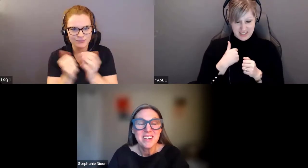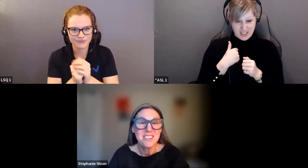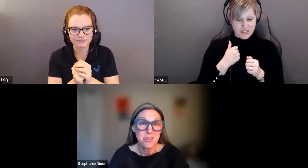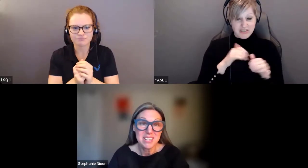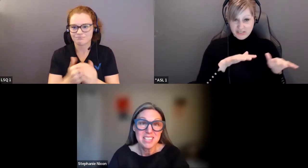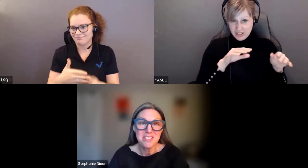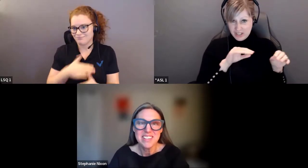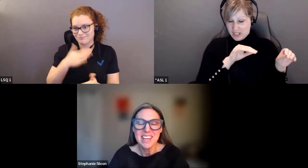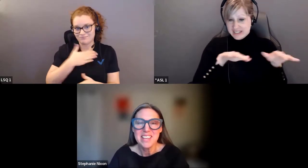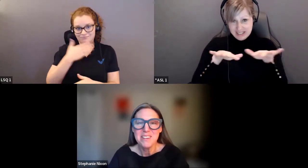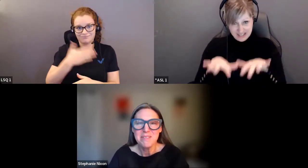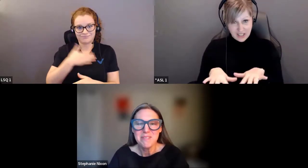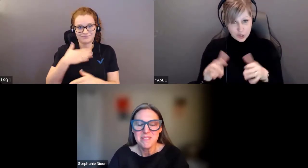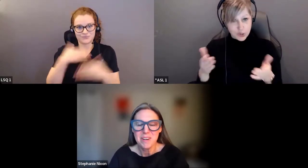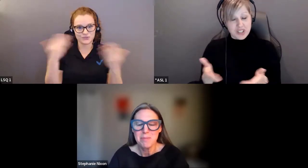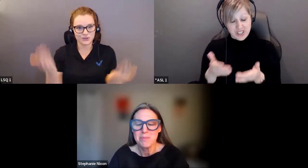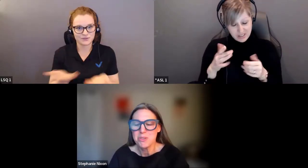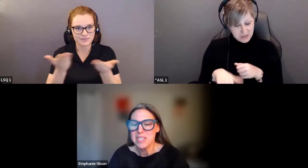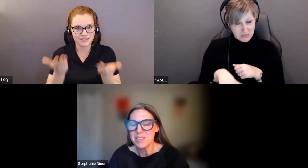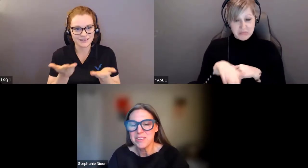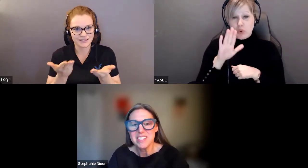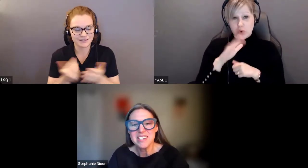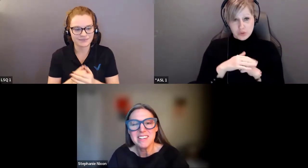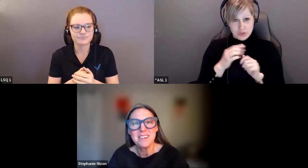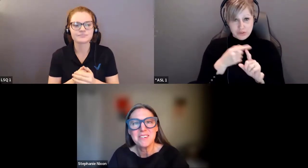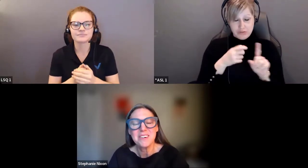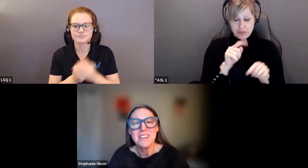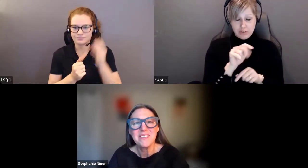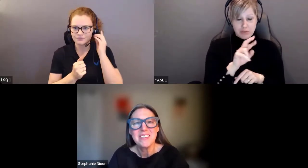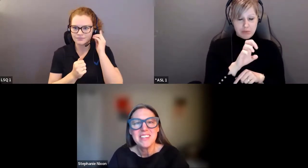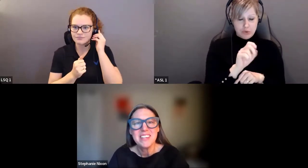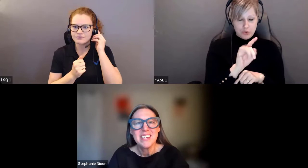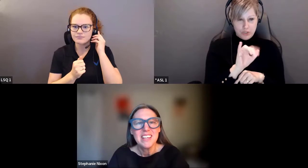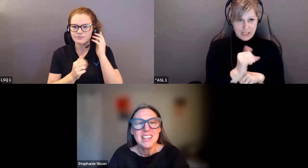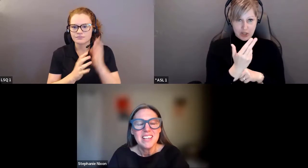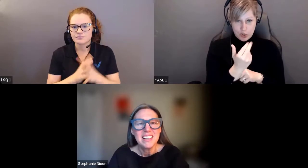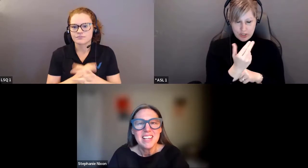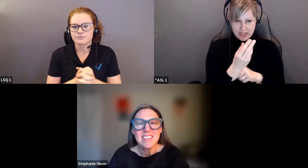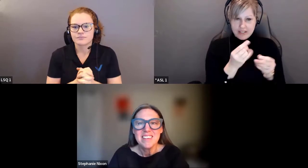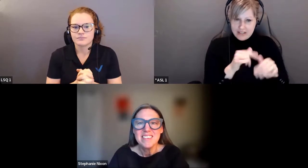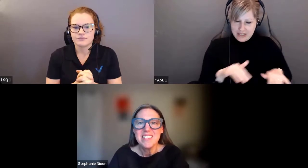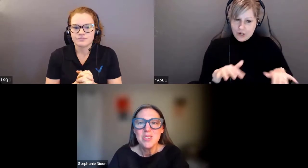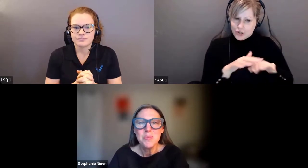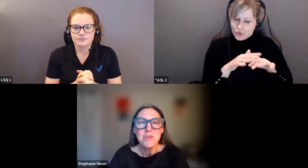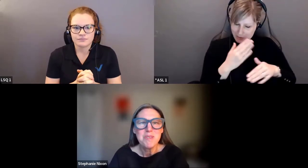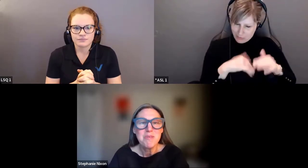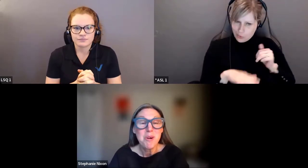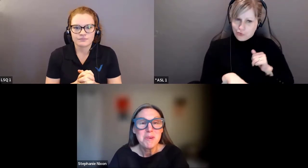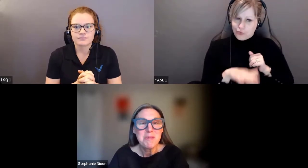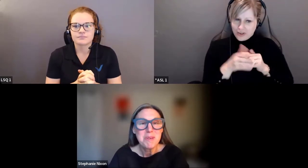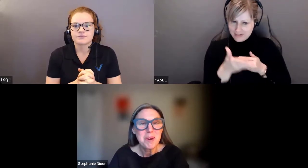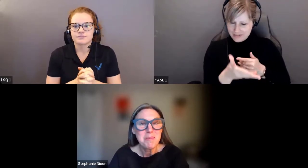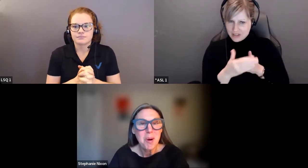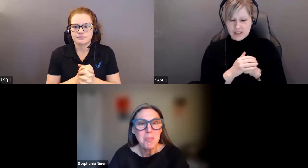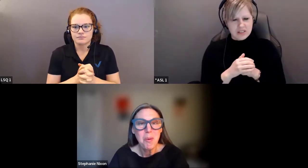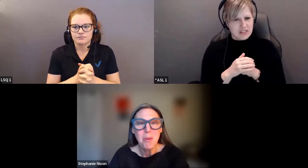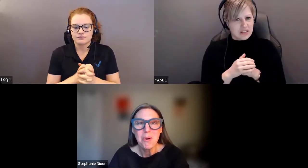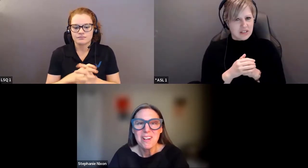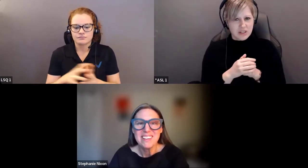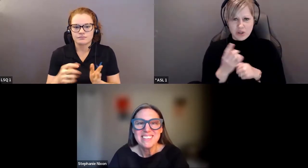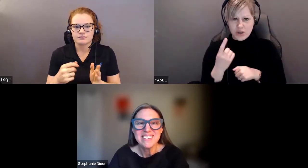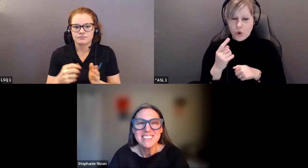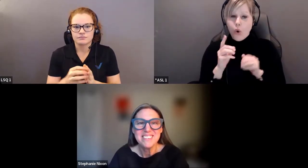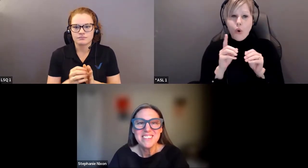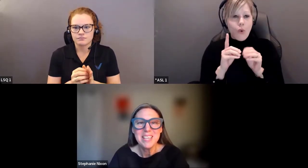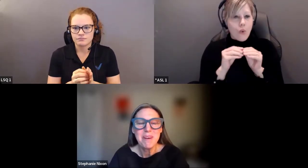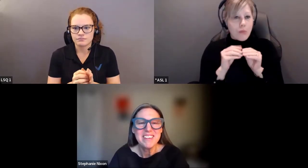raised, and joining you today from Treaty 13 territory. Let's continue moving forward with one more